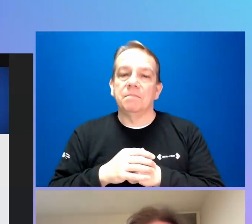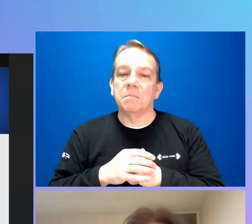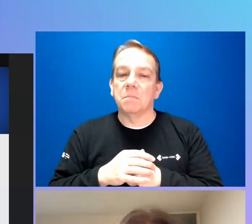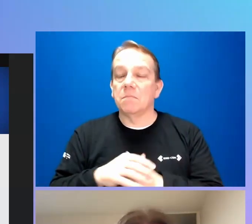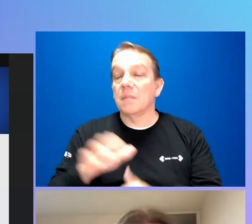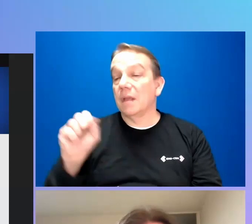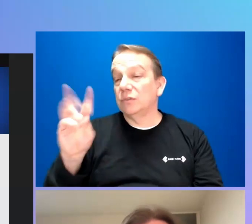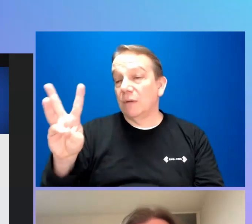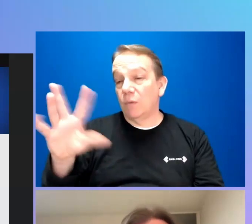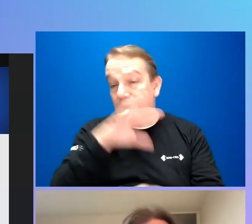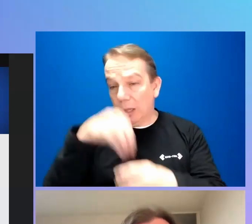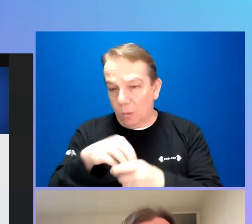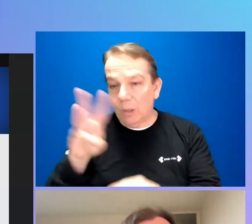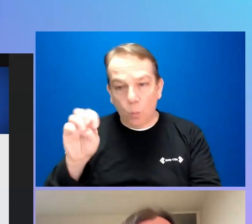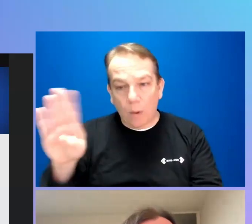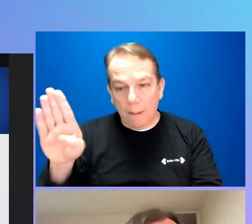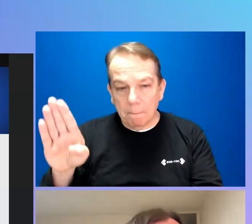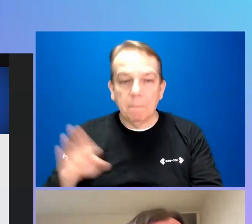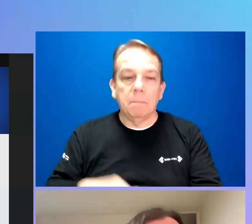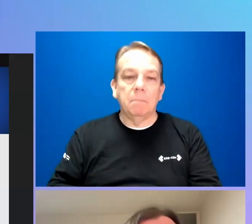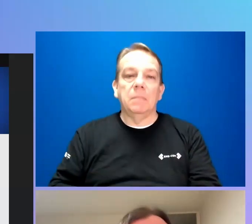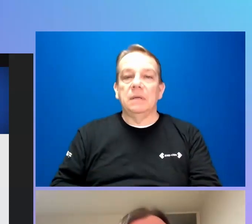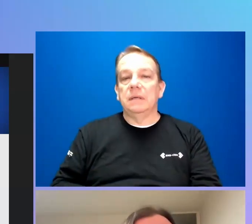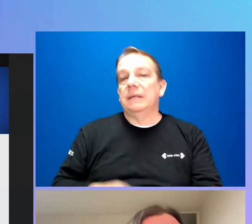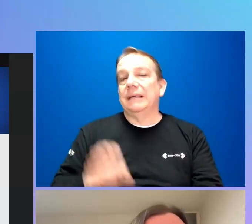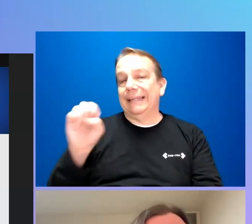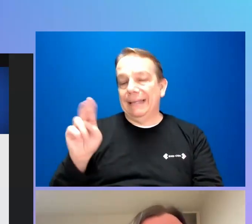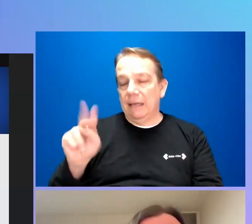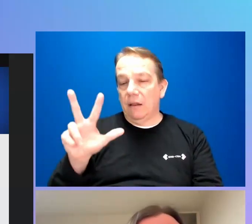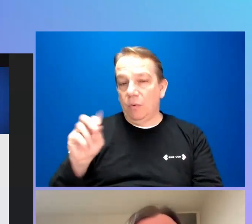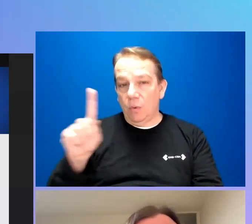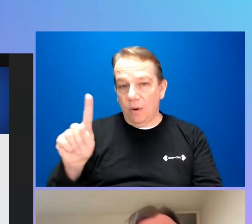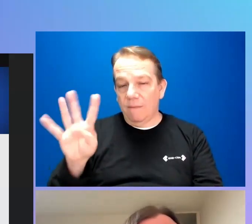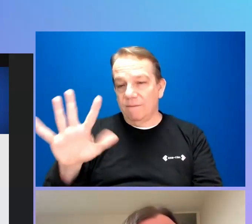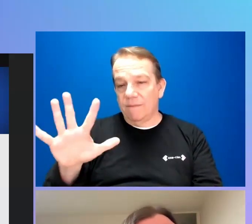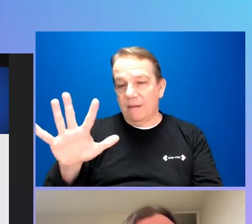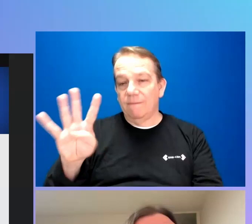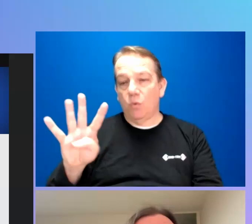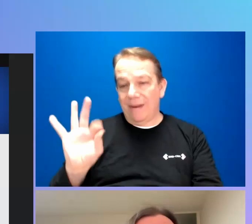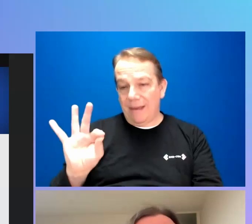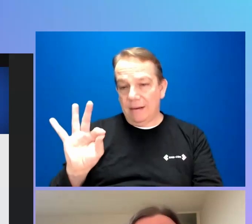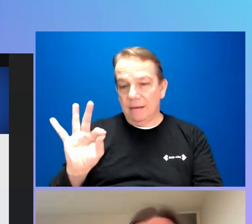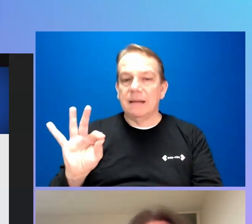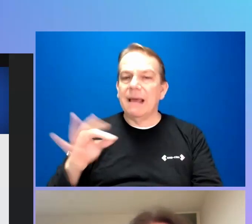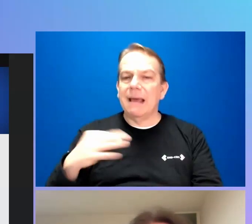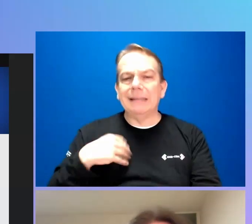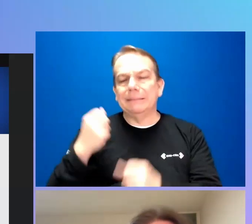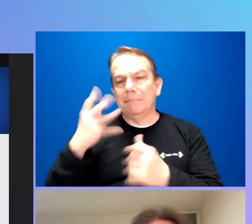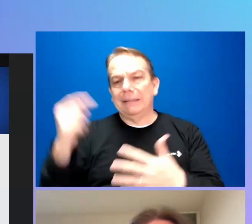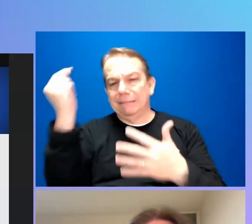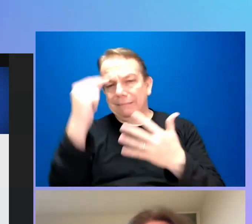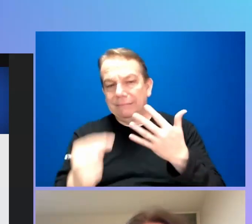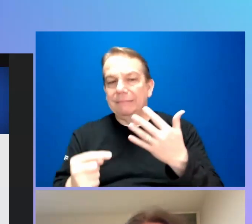Software, including web, in the EN 301549 has a number of other requirements as well. The interoperability